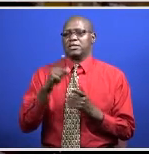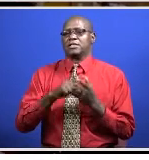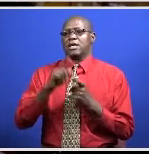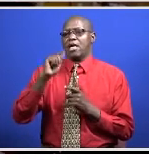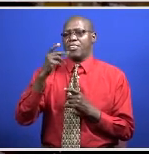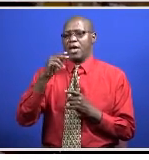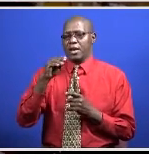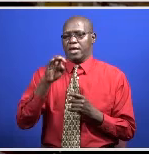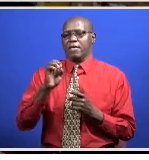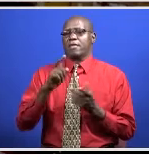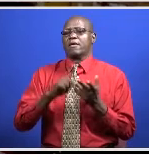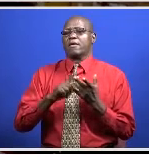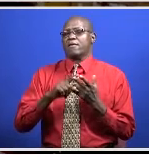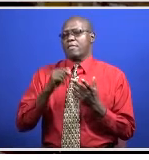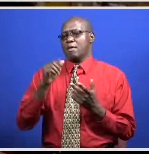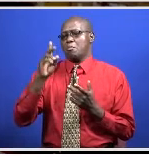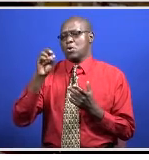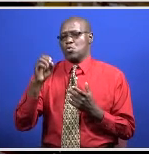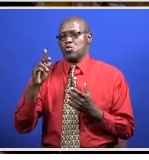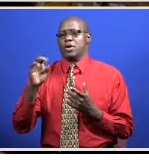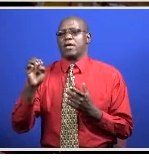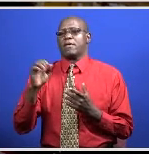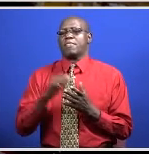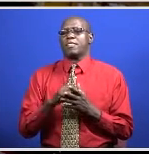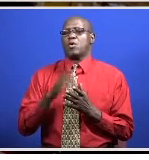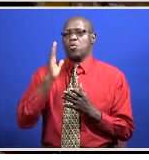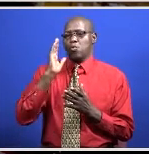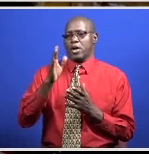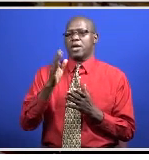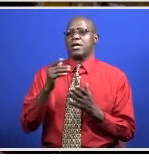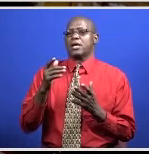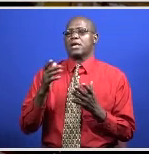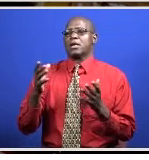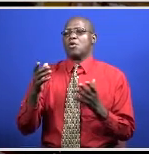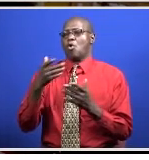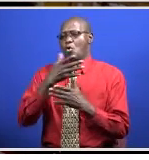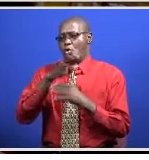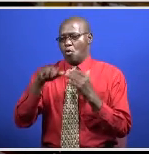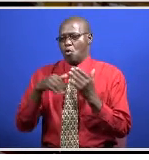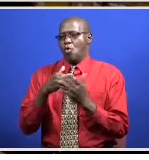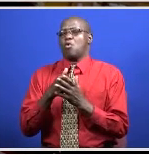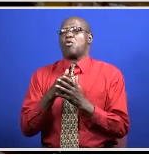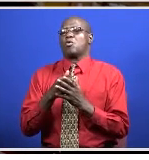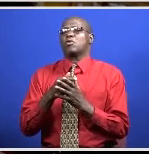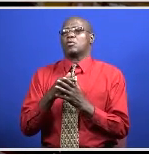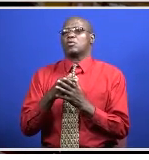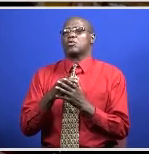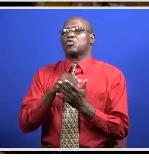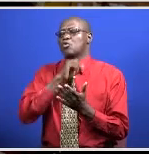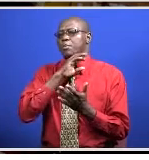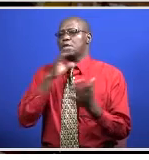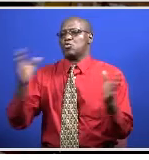Mugure will recall all the petitions to Nairobi, where they will be consolidated into one. The three High Court judges are